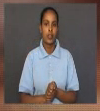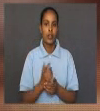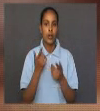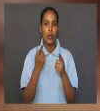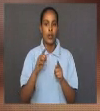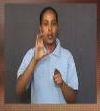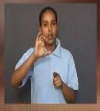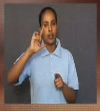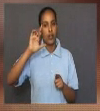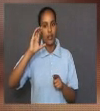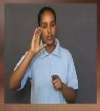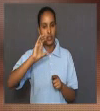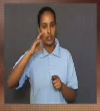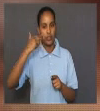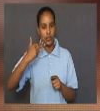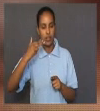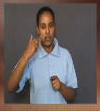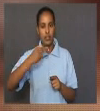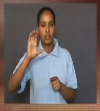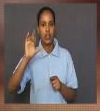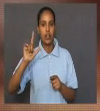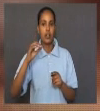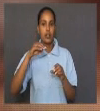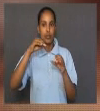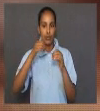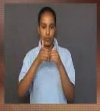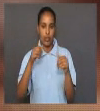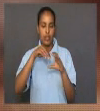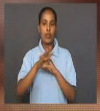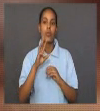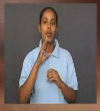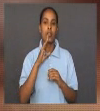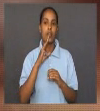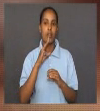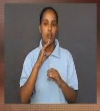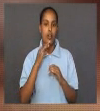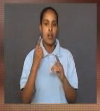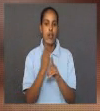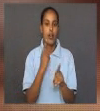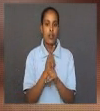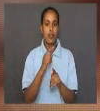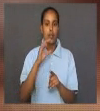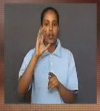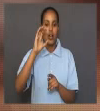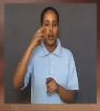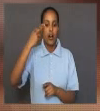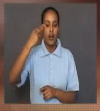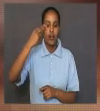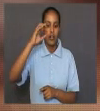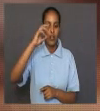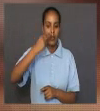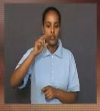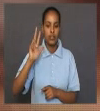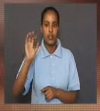When hydrochloric acid dissociates in water, it forms a hydronium ion